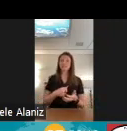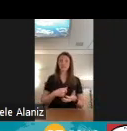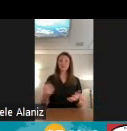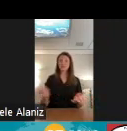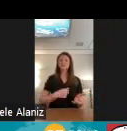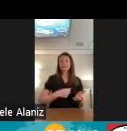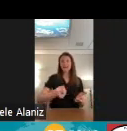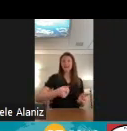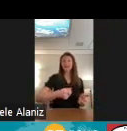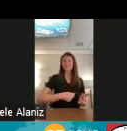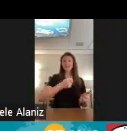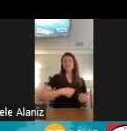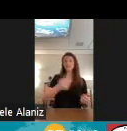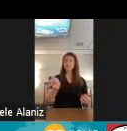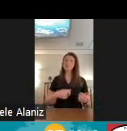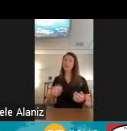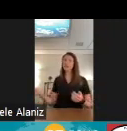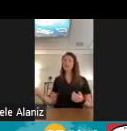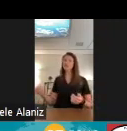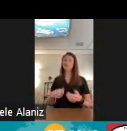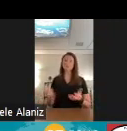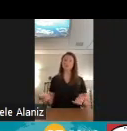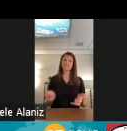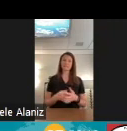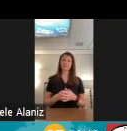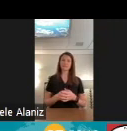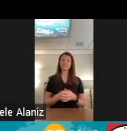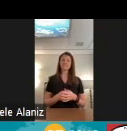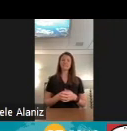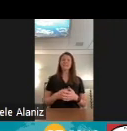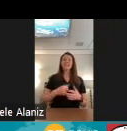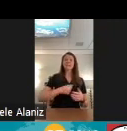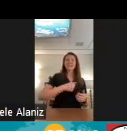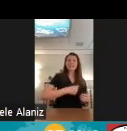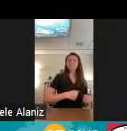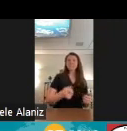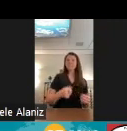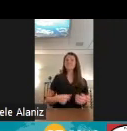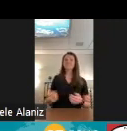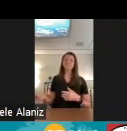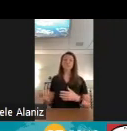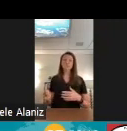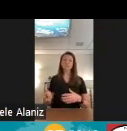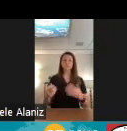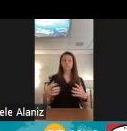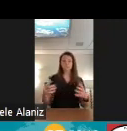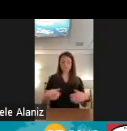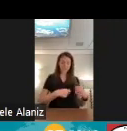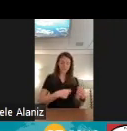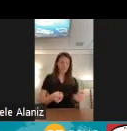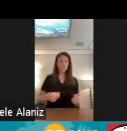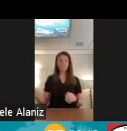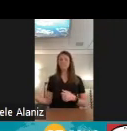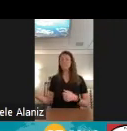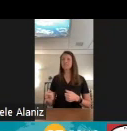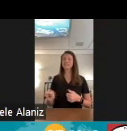the motor skill task of different stroke patterns related to table tennis. And again, the reason this is working is because